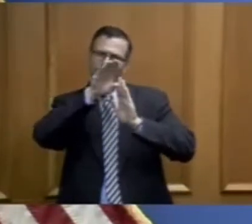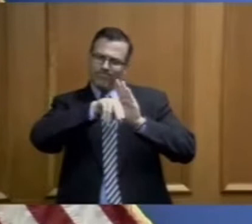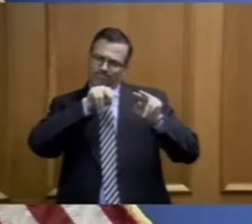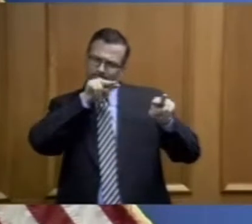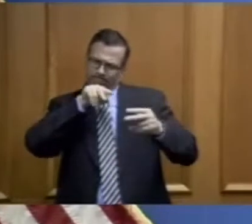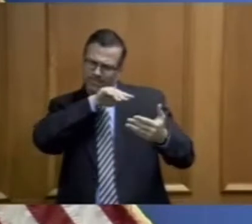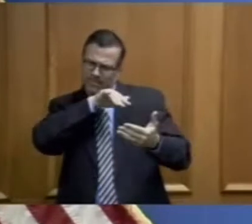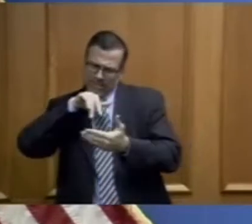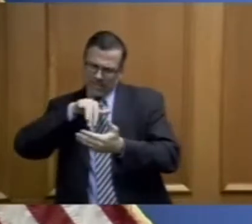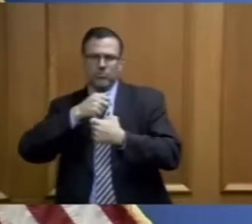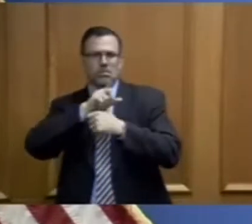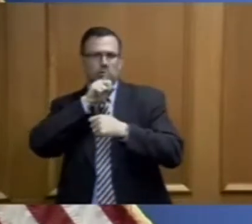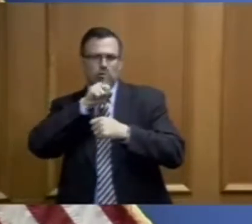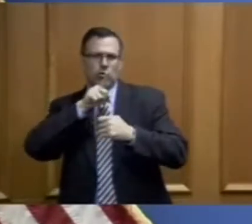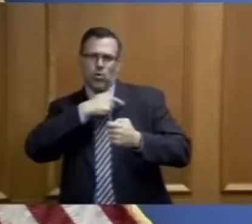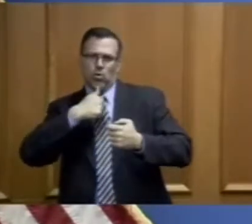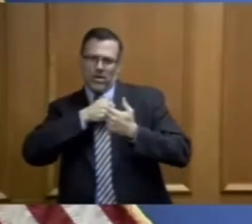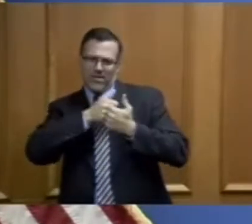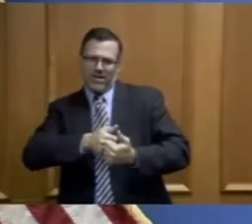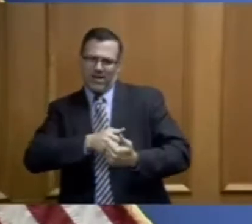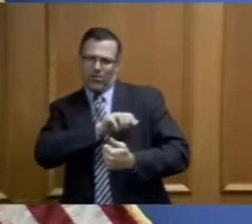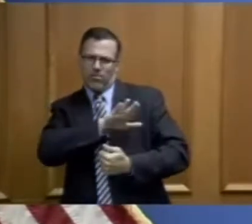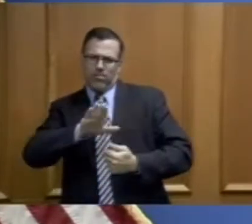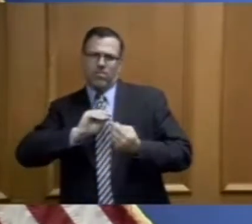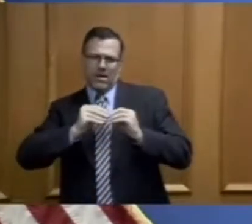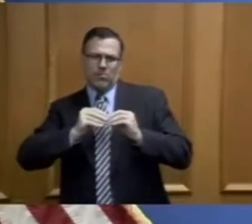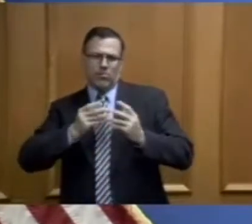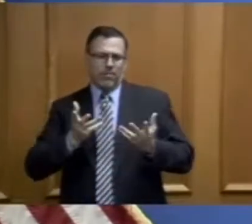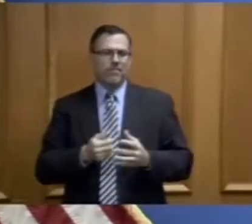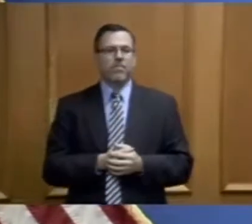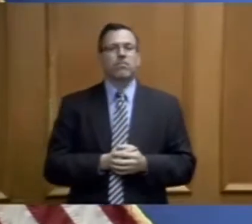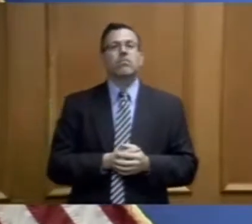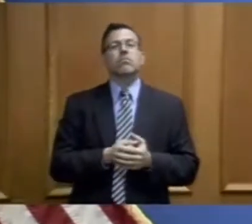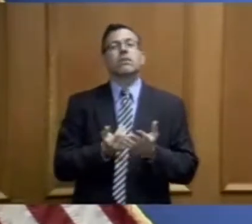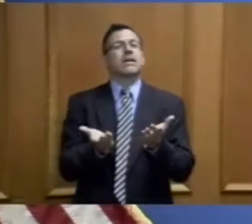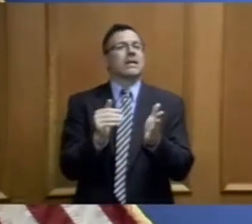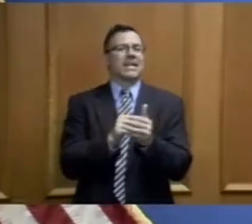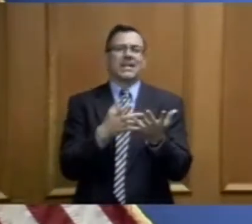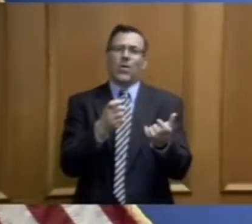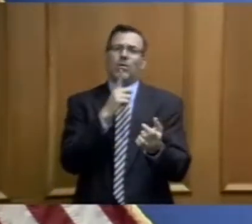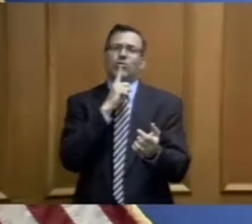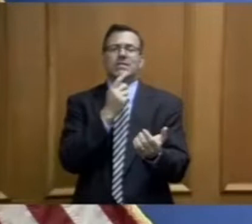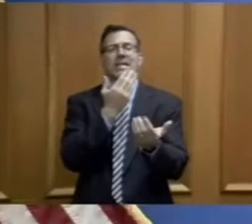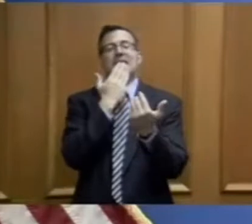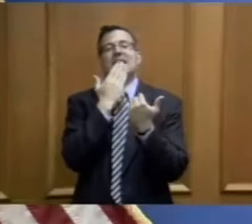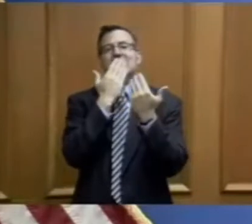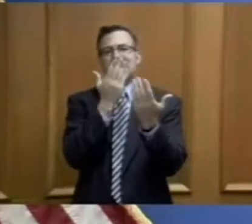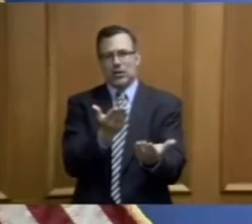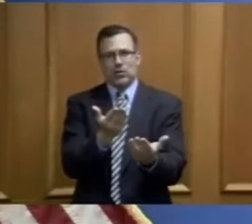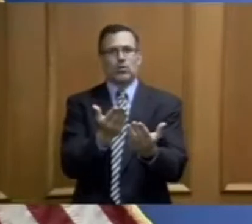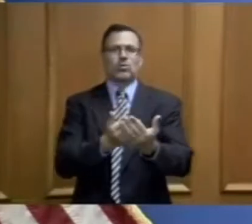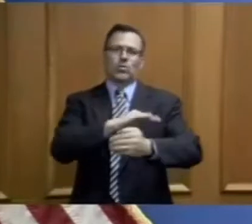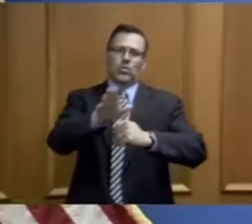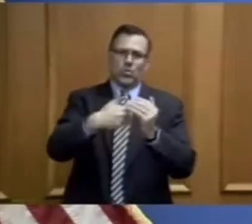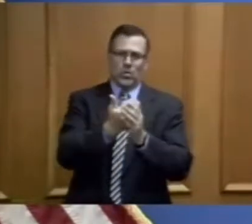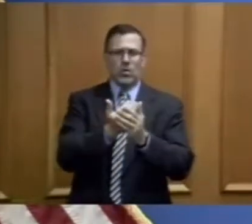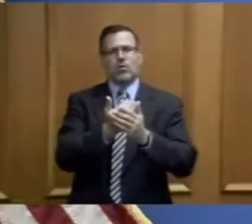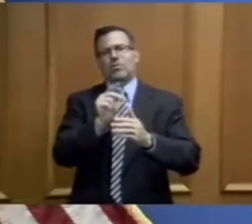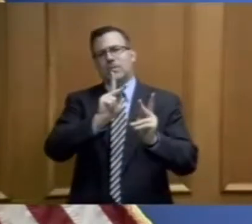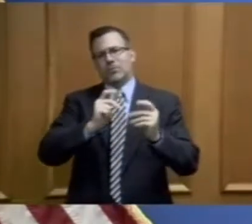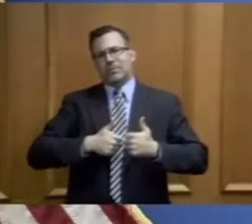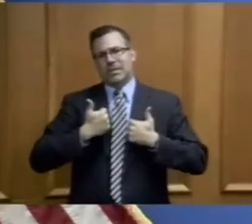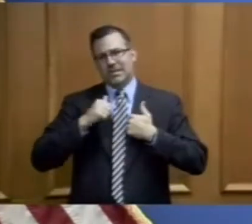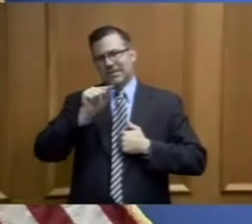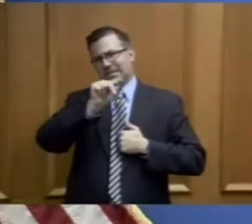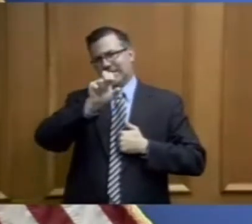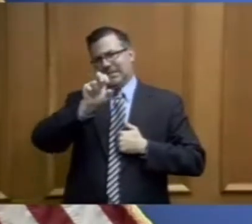economic challenges, but I just want to take a moment again to say thank you to Tennesseans. You have done what needed to be done.